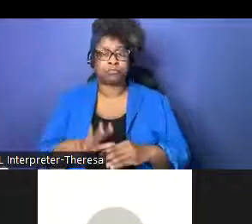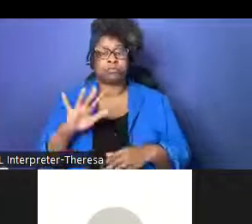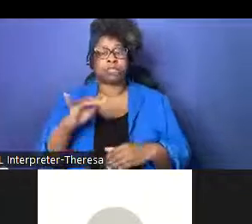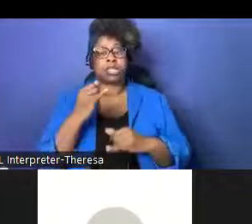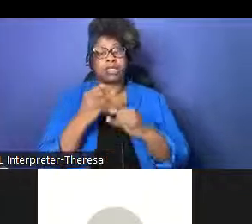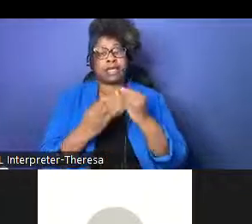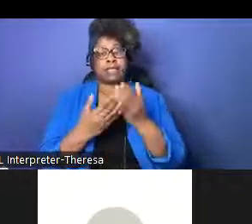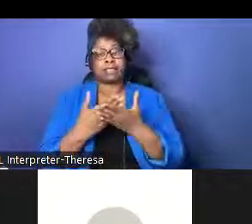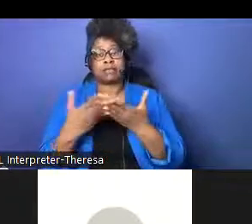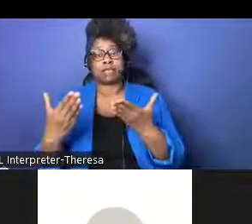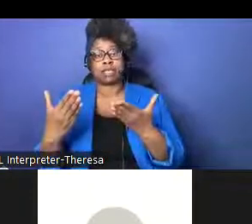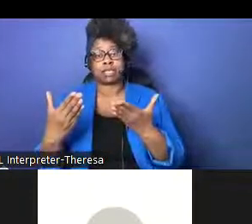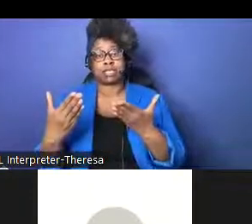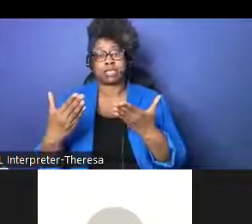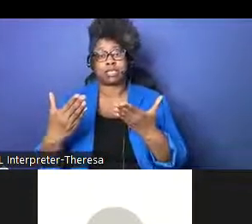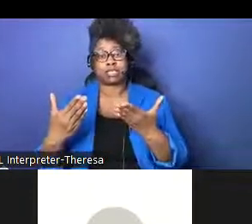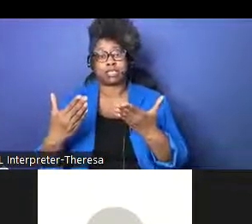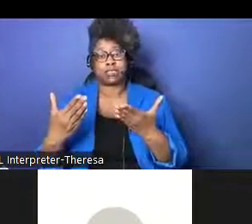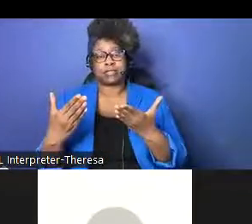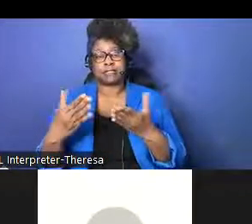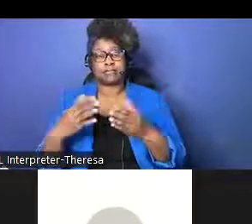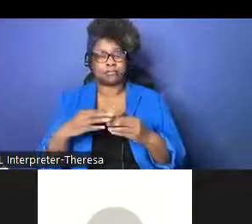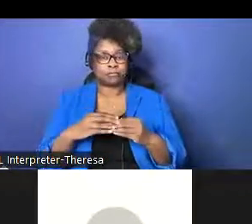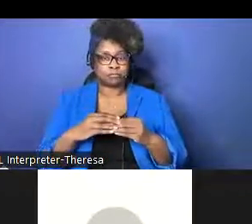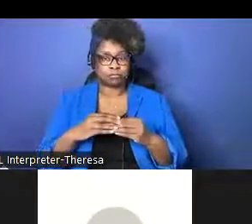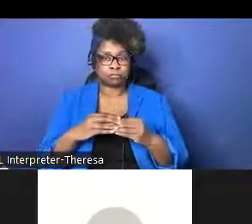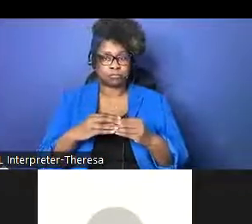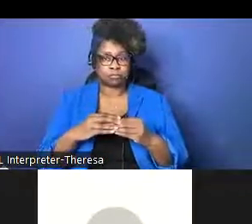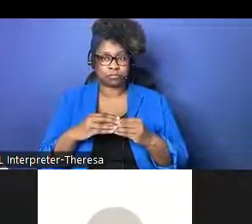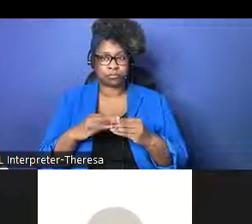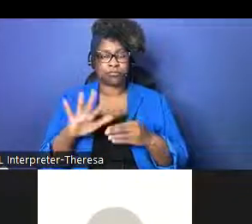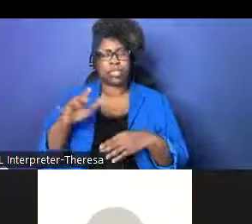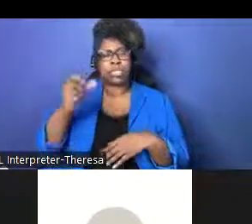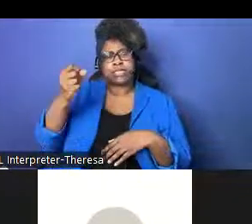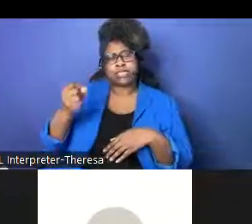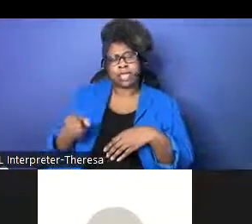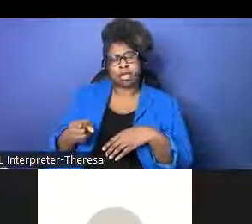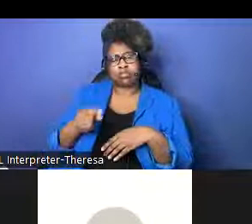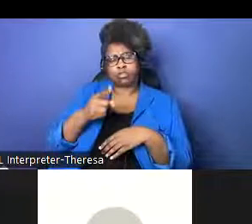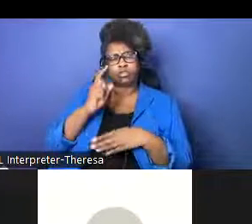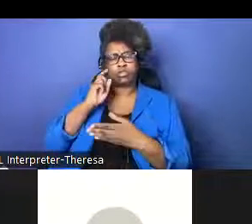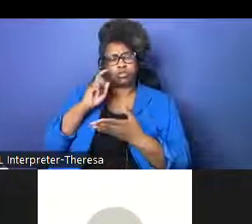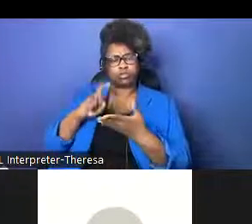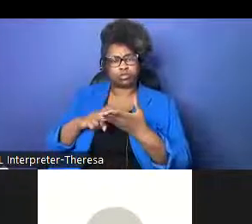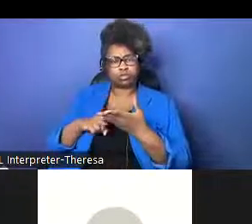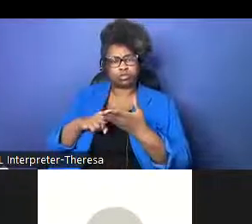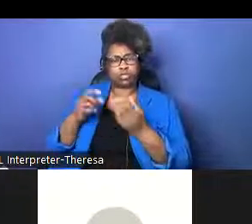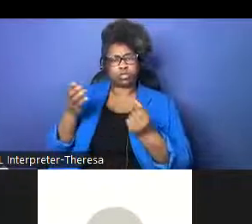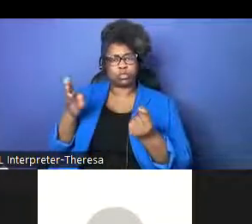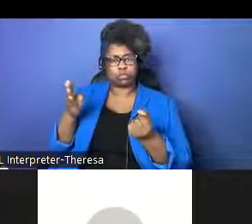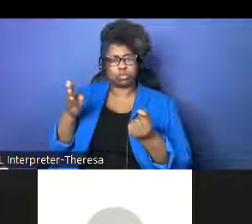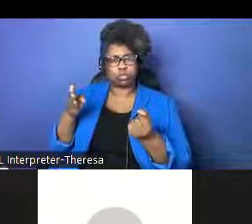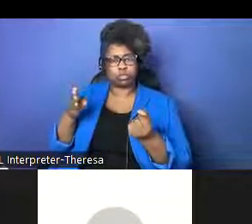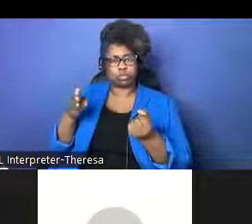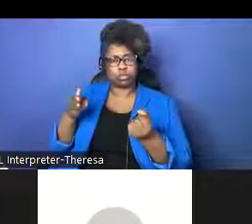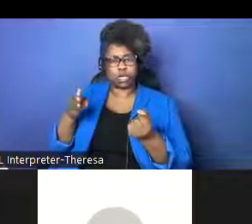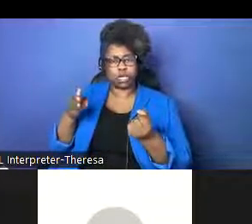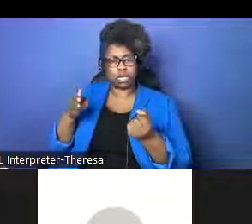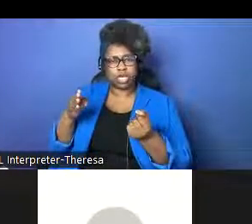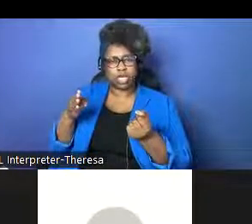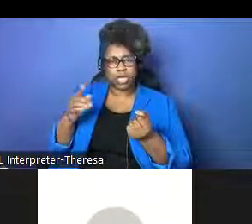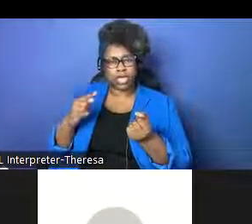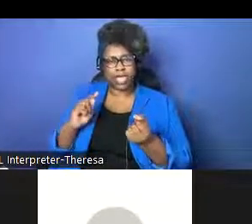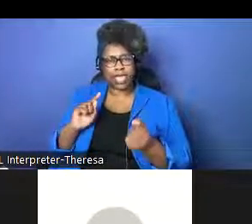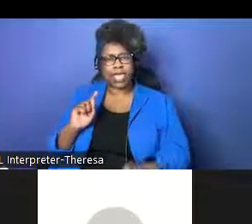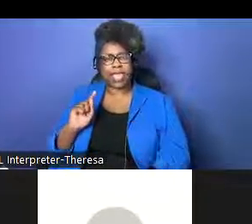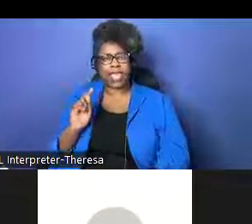will say about this area is to the south, you see this blue arrow leading out